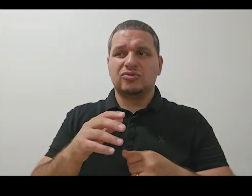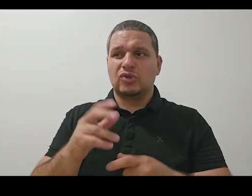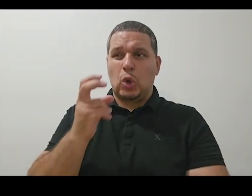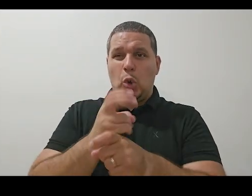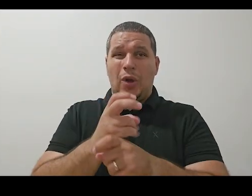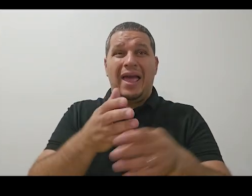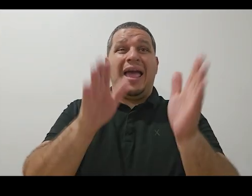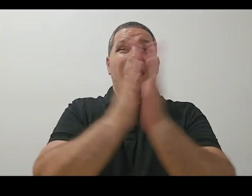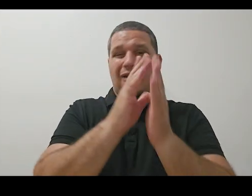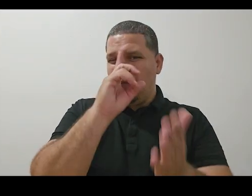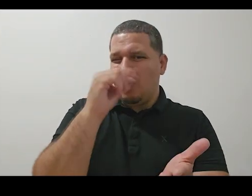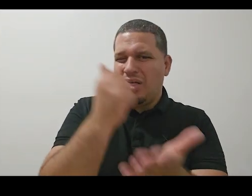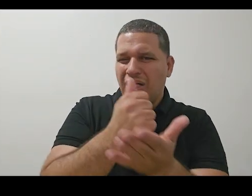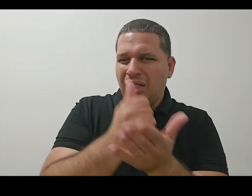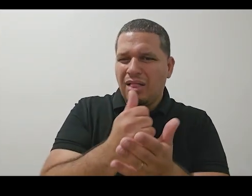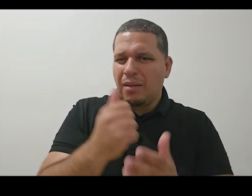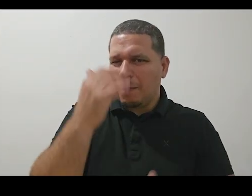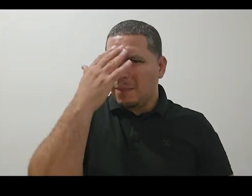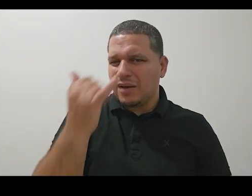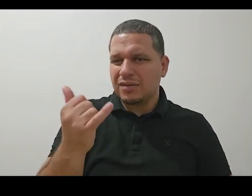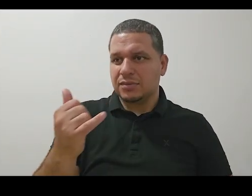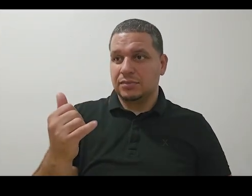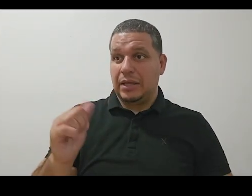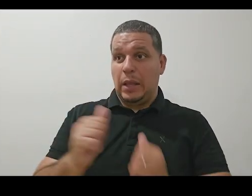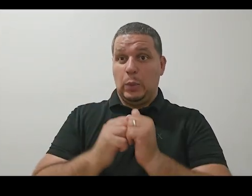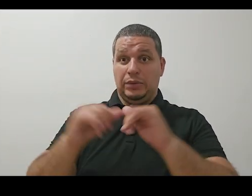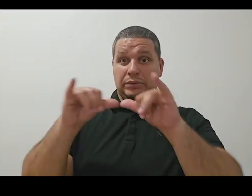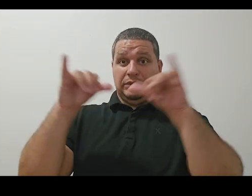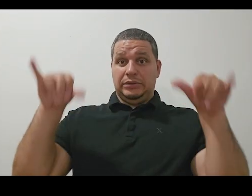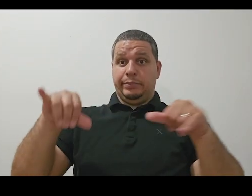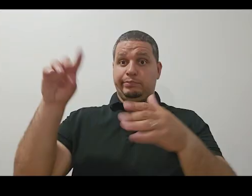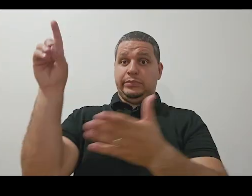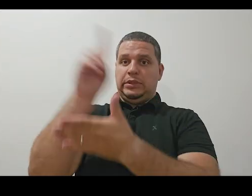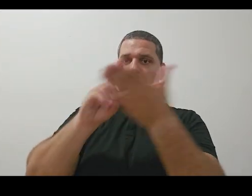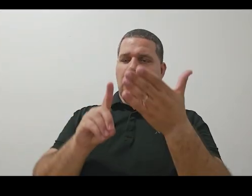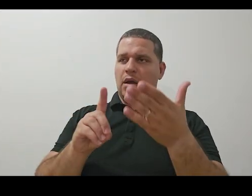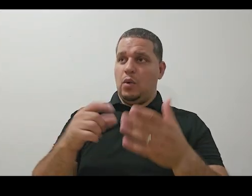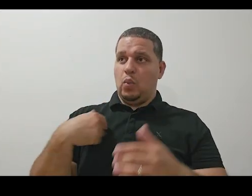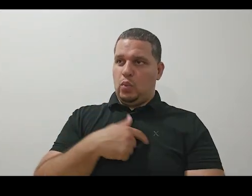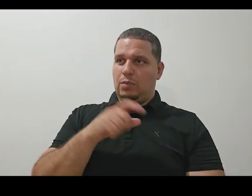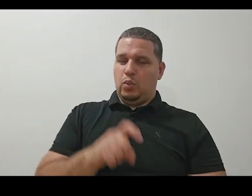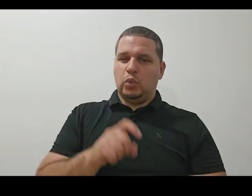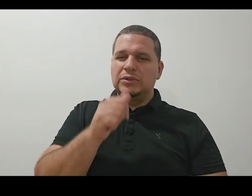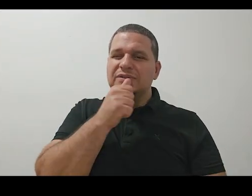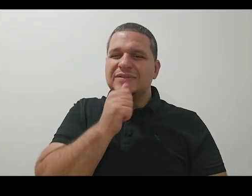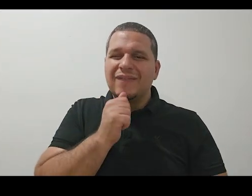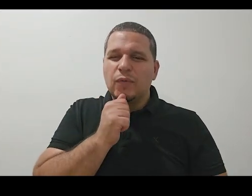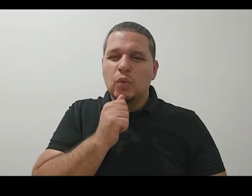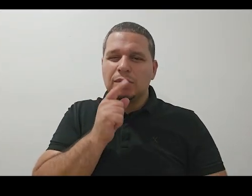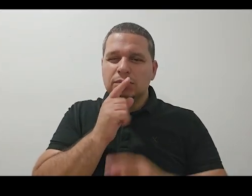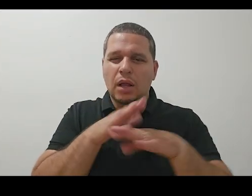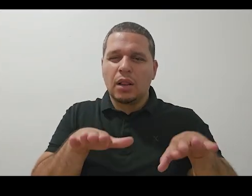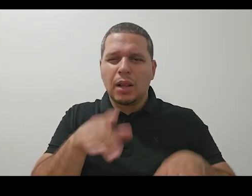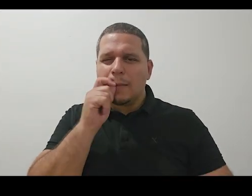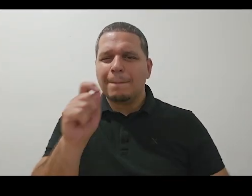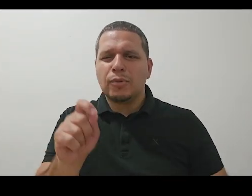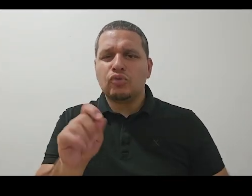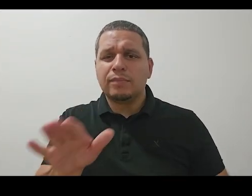to ask for help because it's like we have to, because of the way the system's designed, we're supposed to suffer in silence.